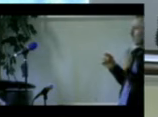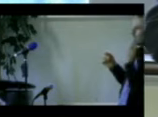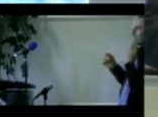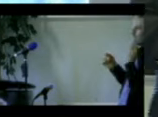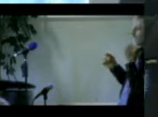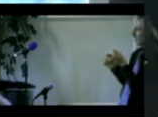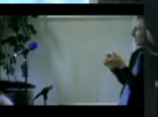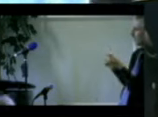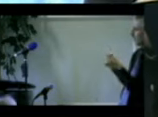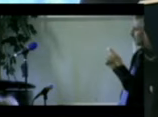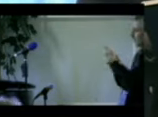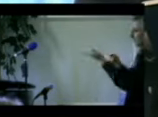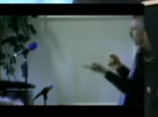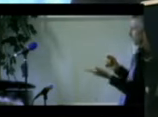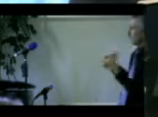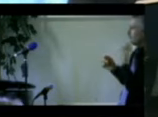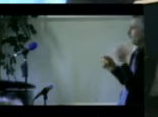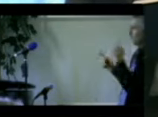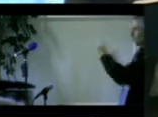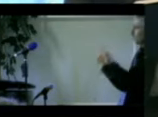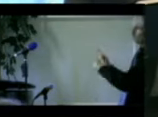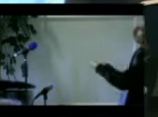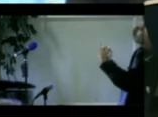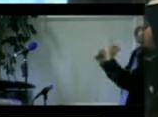your finest crew."